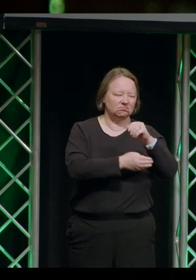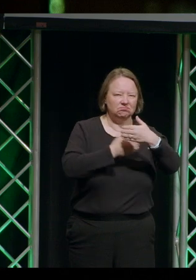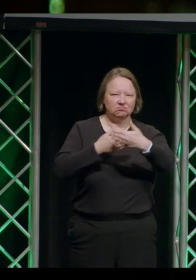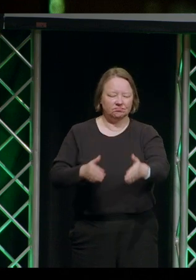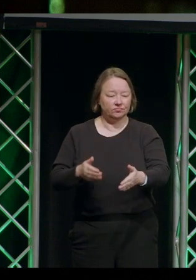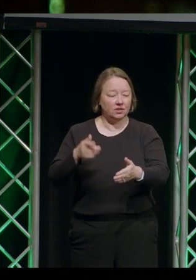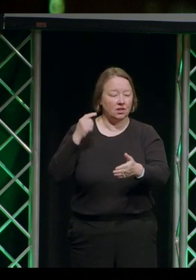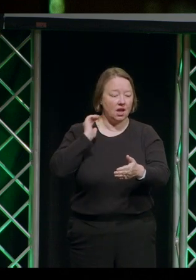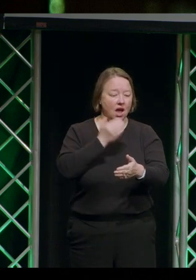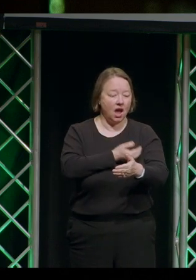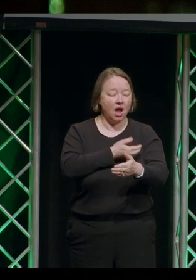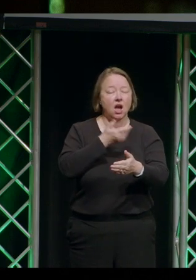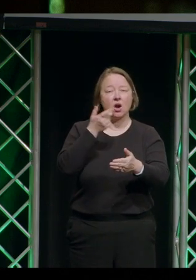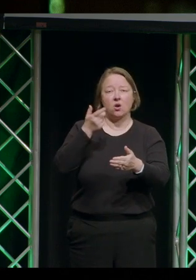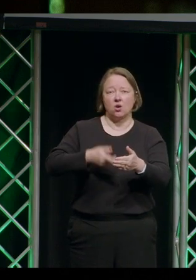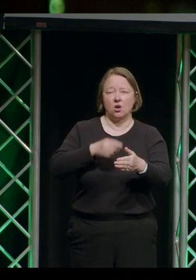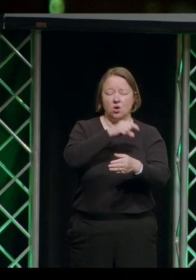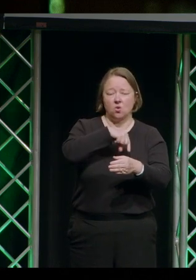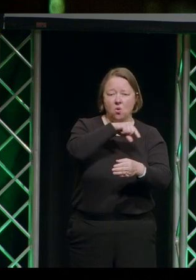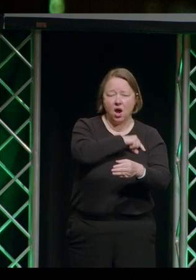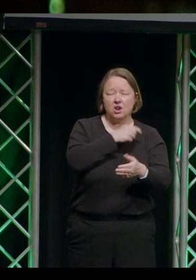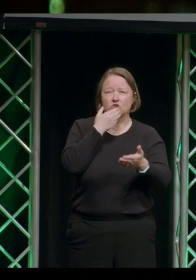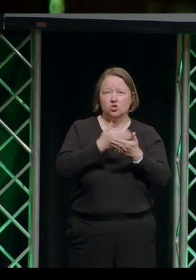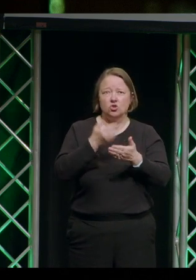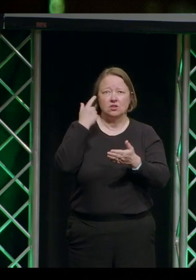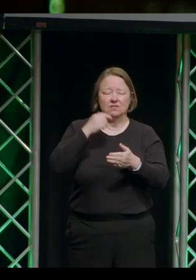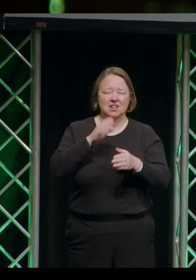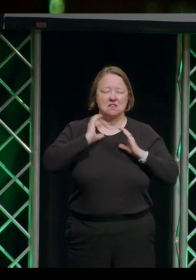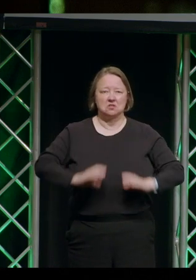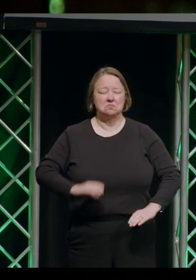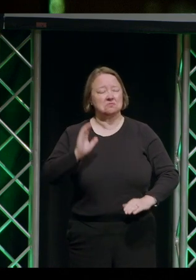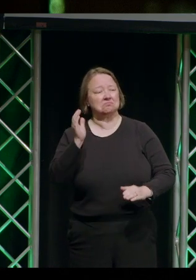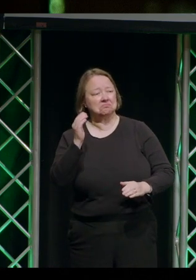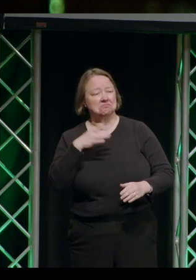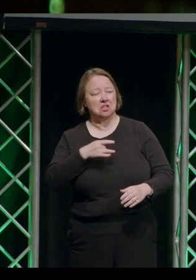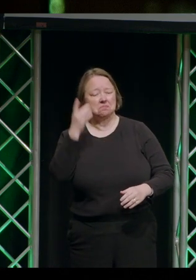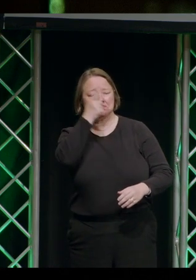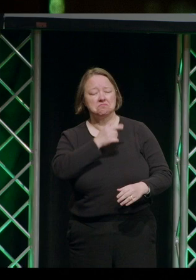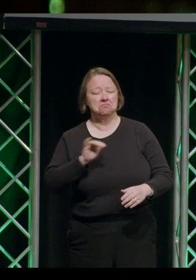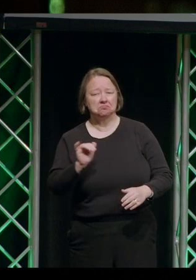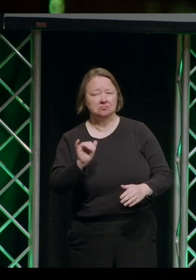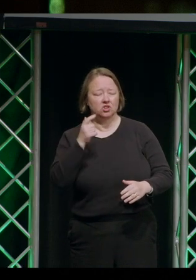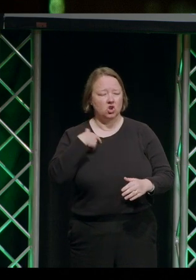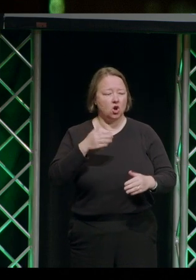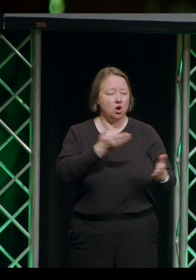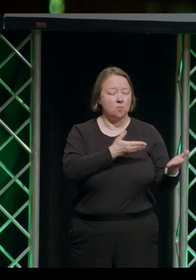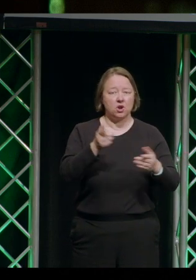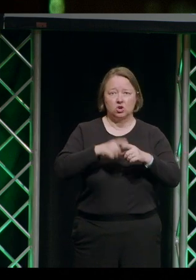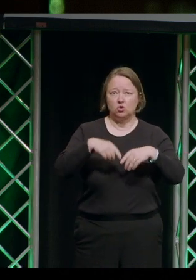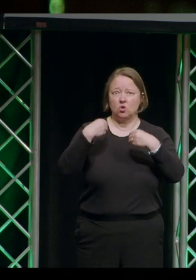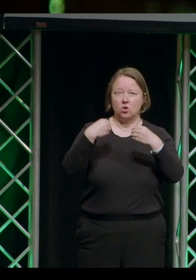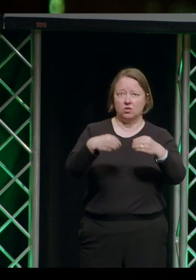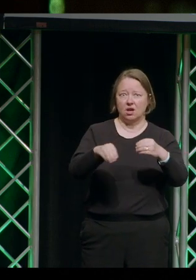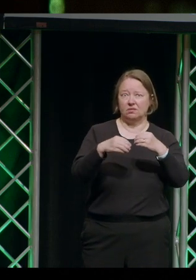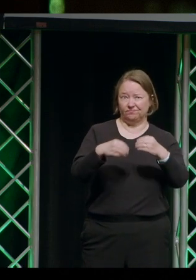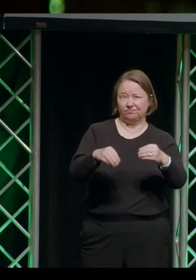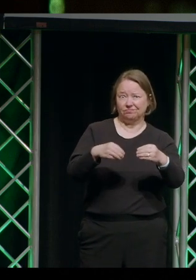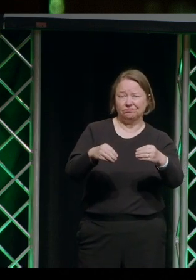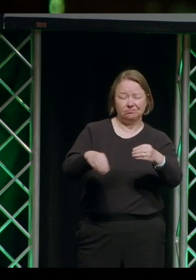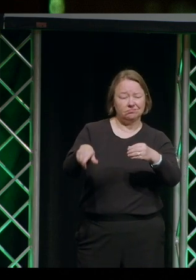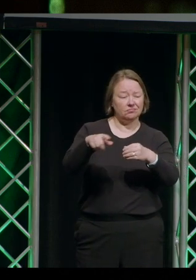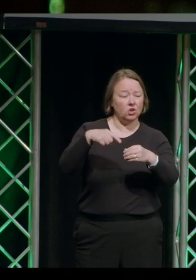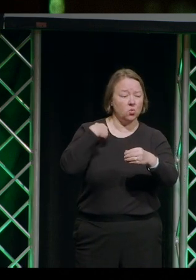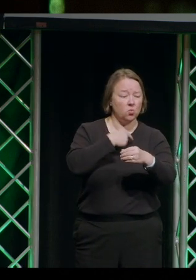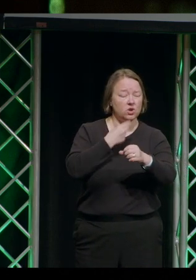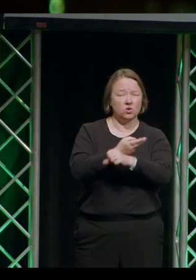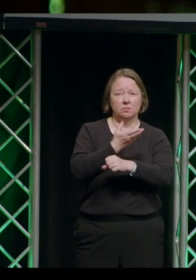aesthetic qualities for consumer appeal. In order to bring Cellucoat to the market, we plan on investing in materials to